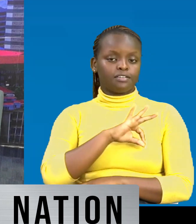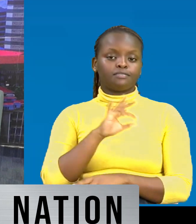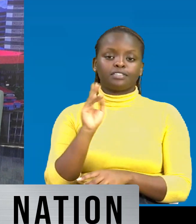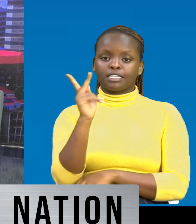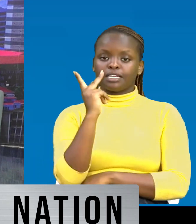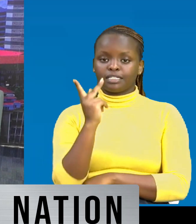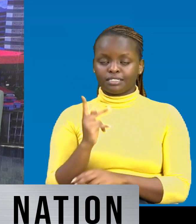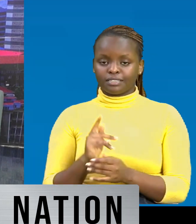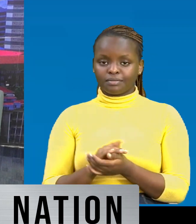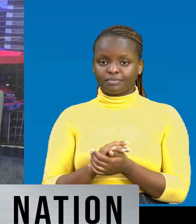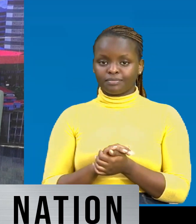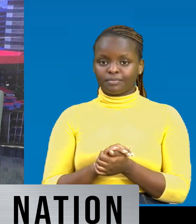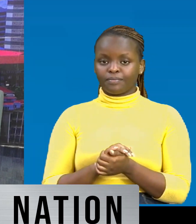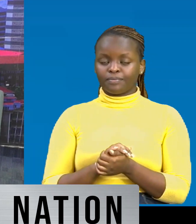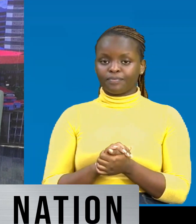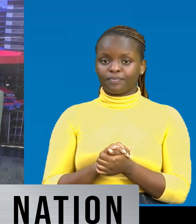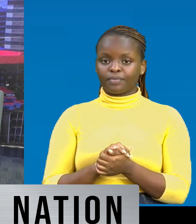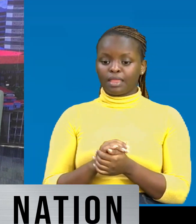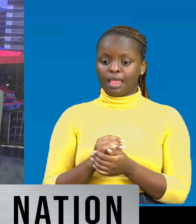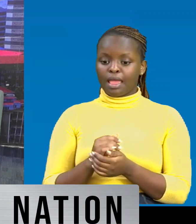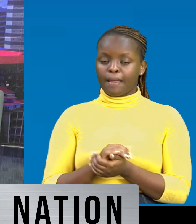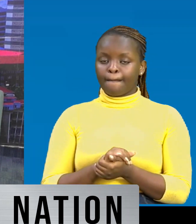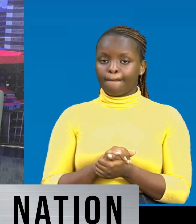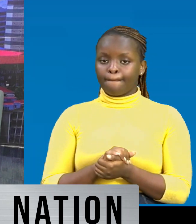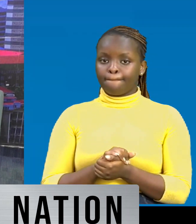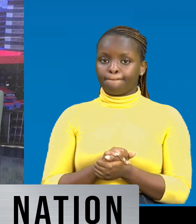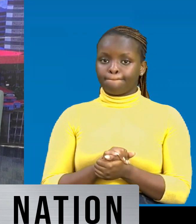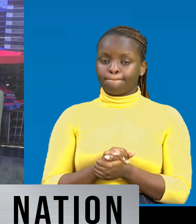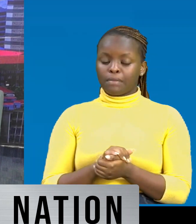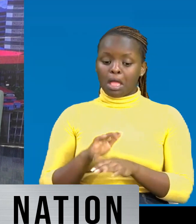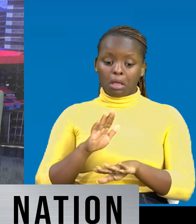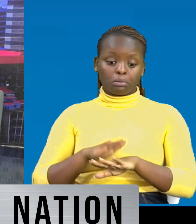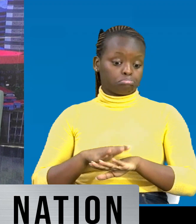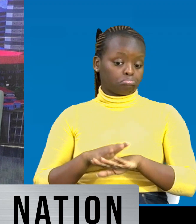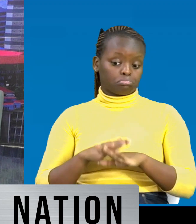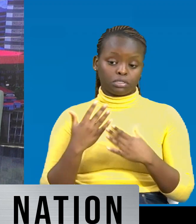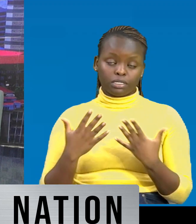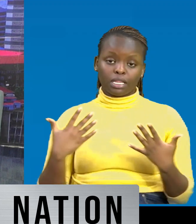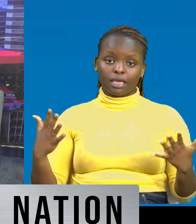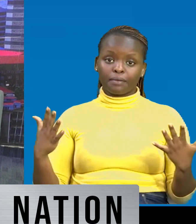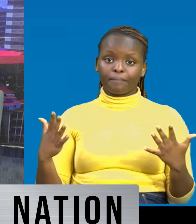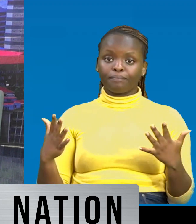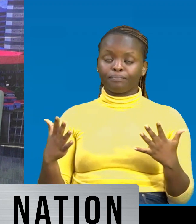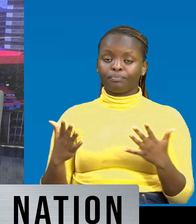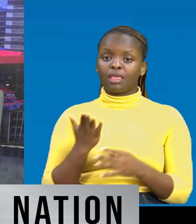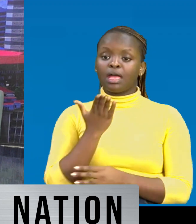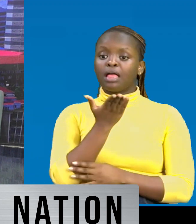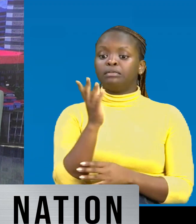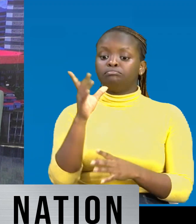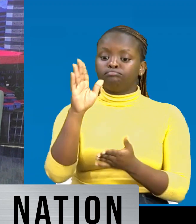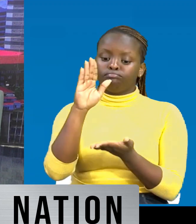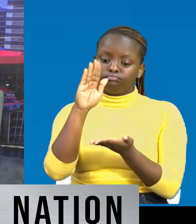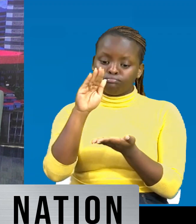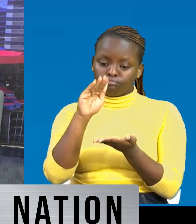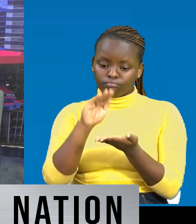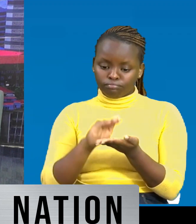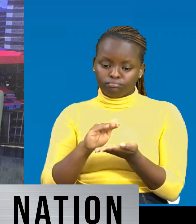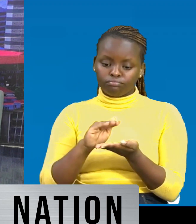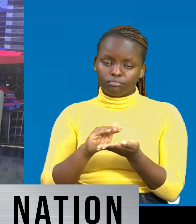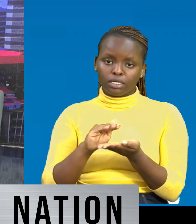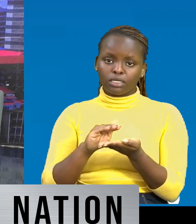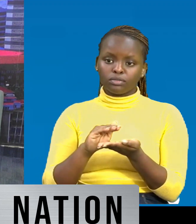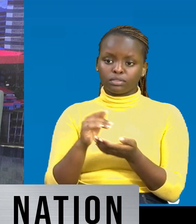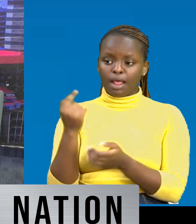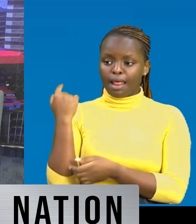Okay, but at least it's a good thing then that they have reduced the number of